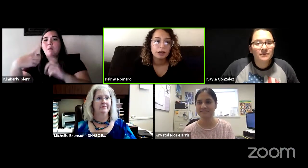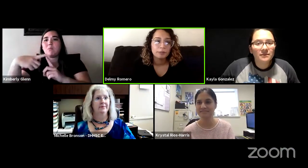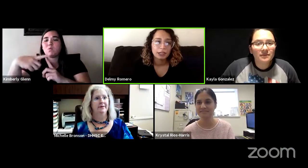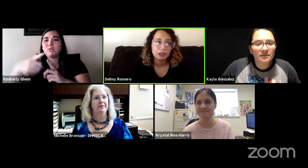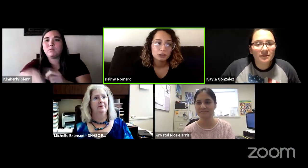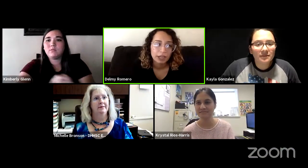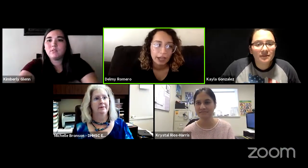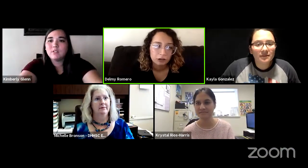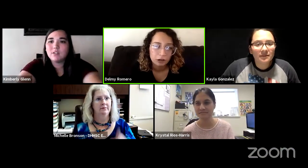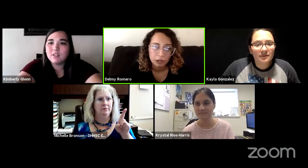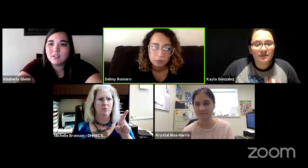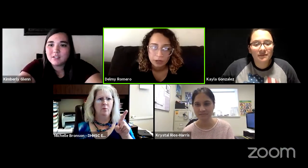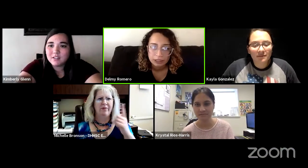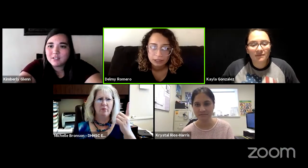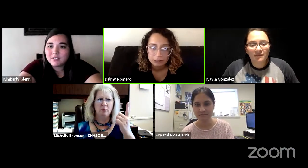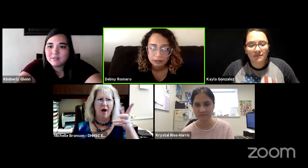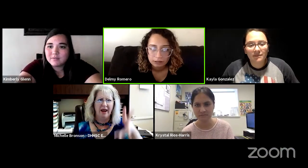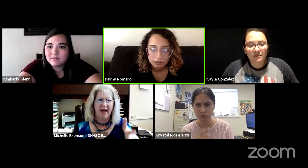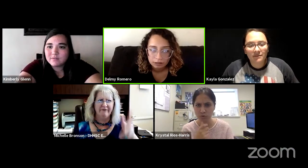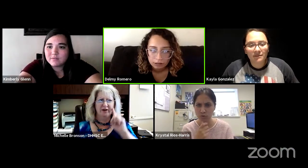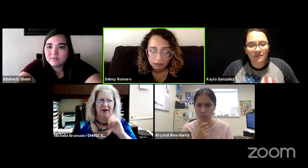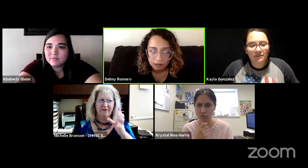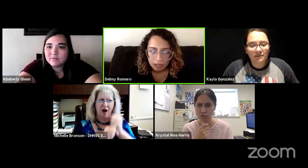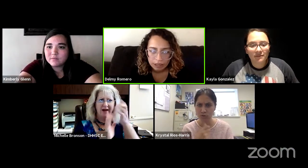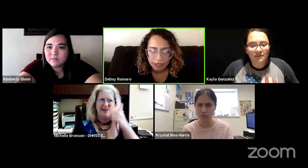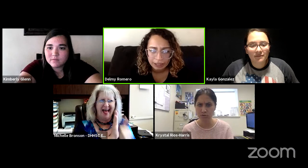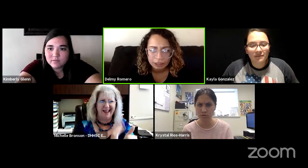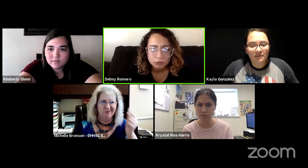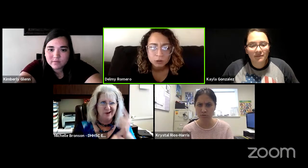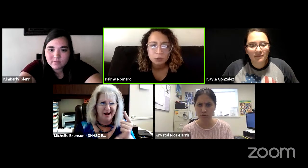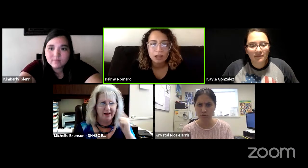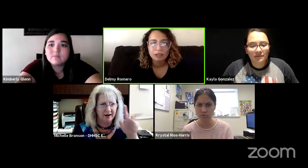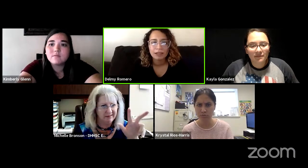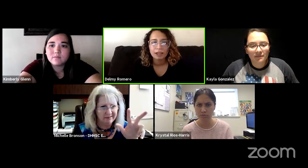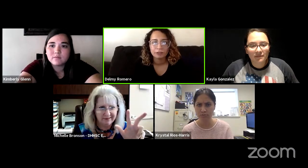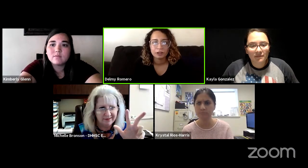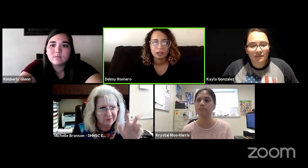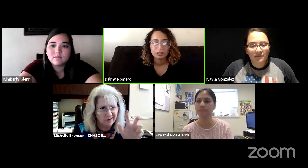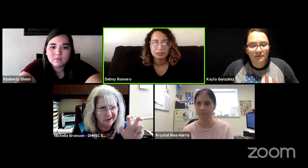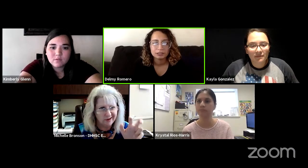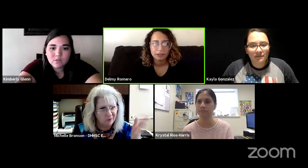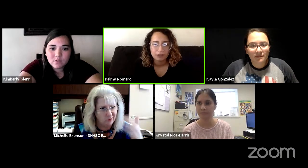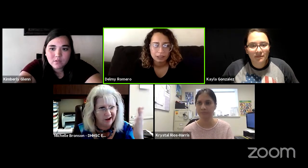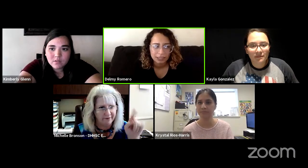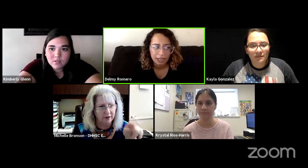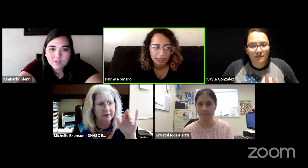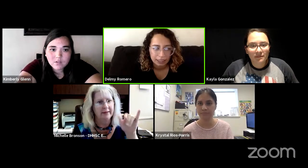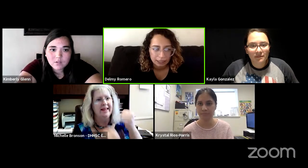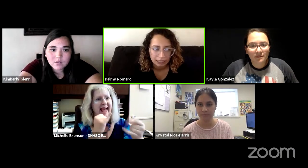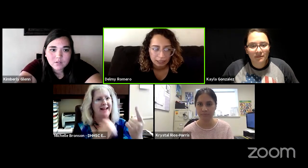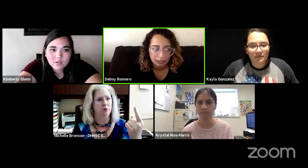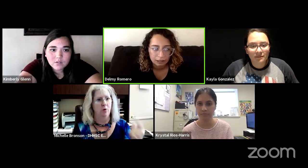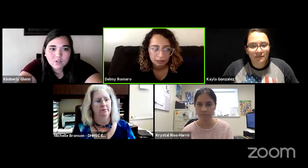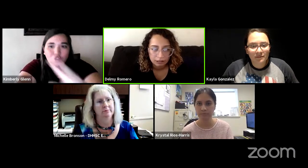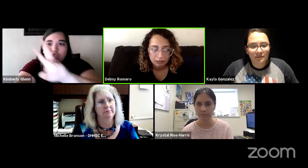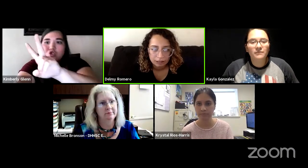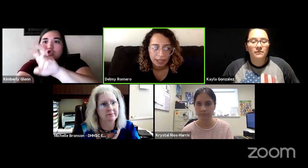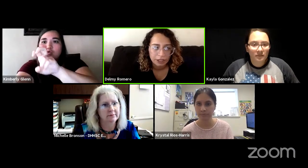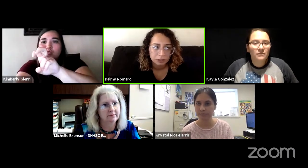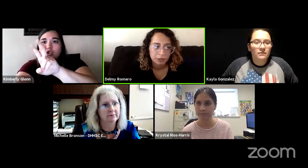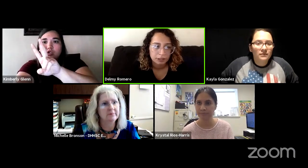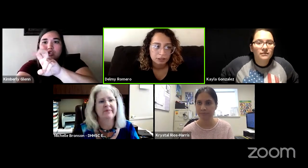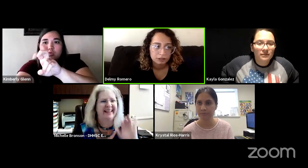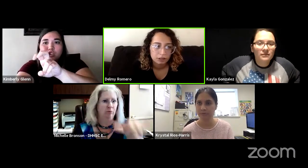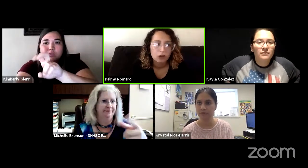Michelle, go ahead and pick a new category and points. I think there was one left for the Deaf Got Talent, I think.